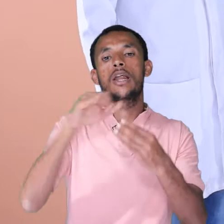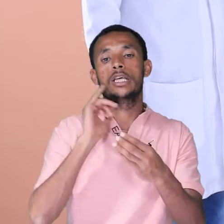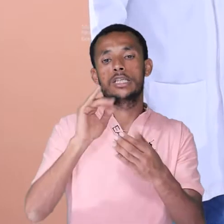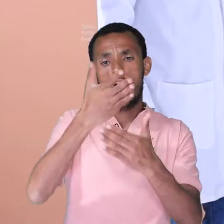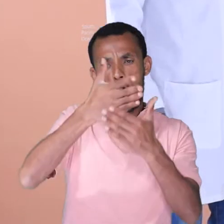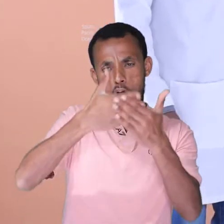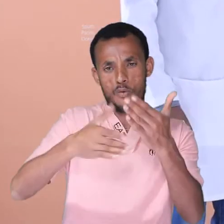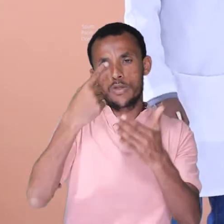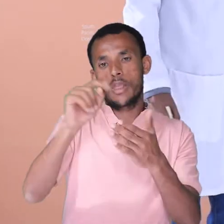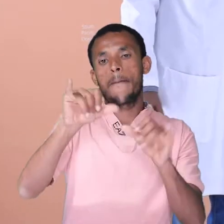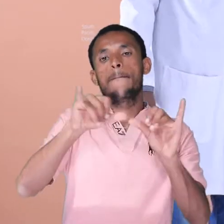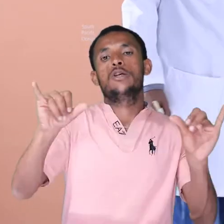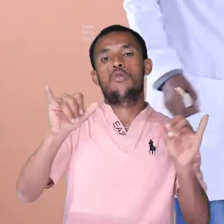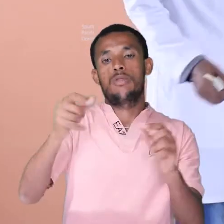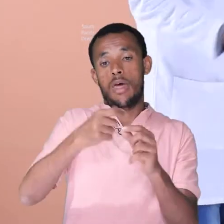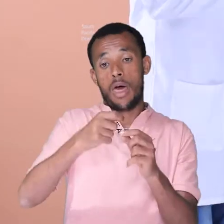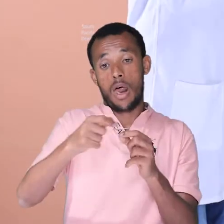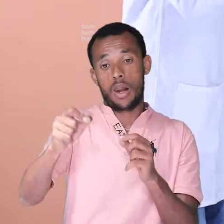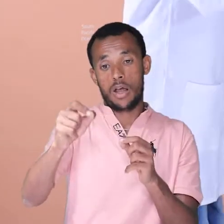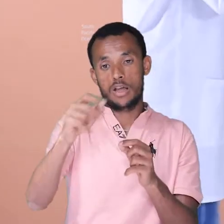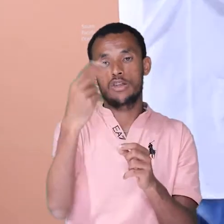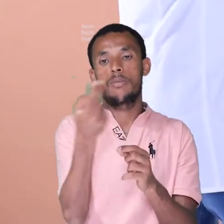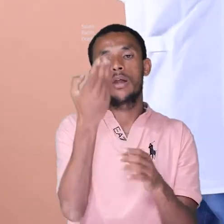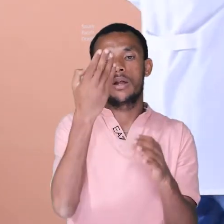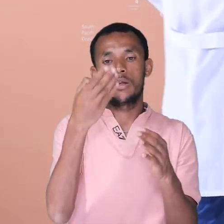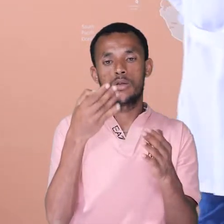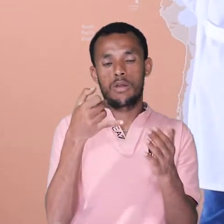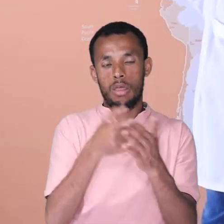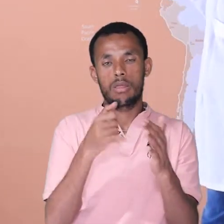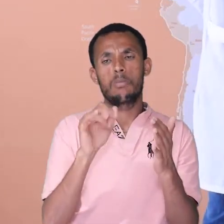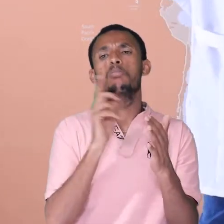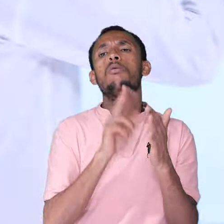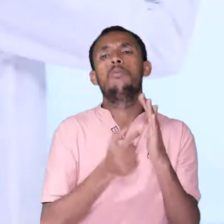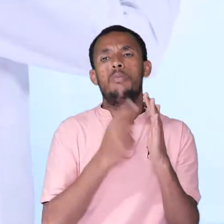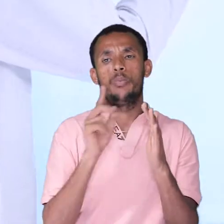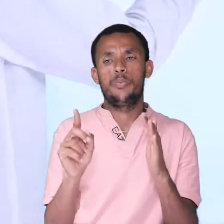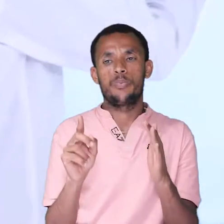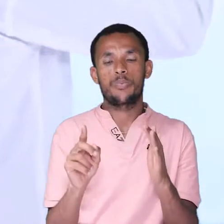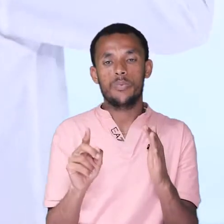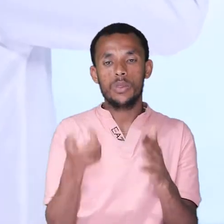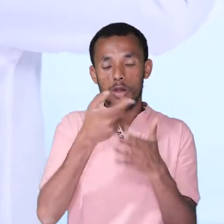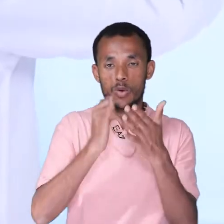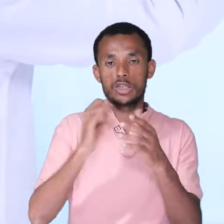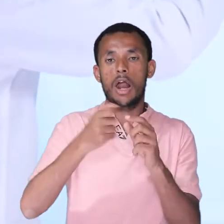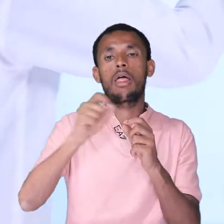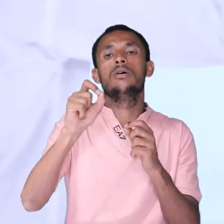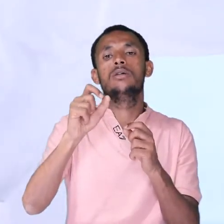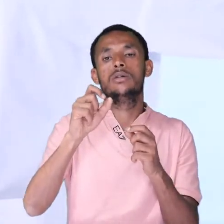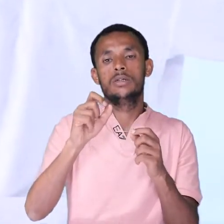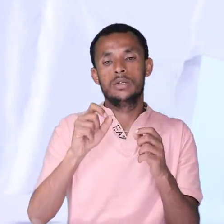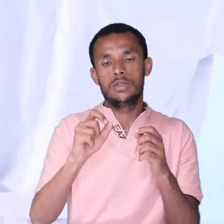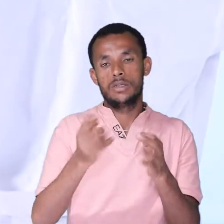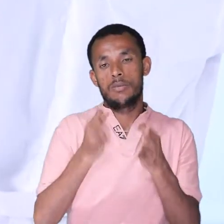the measure of the arc subtending it. What is mean this one? What is arc subtending it? What